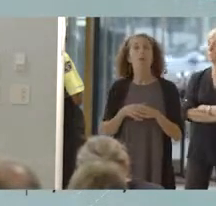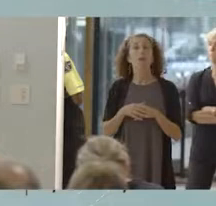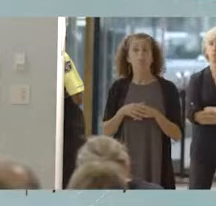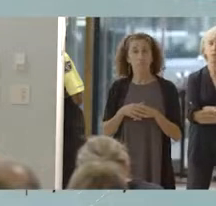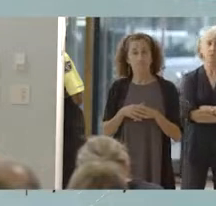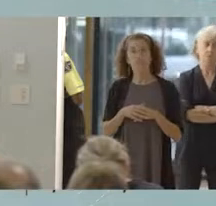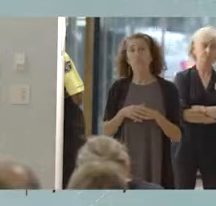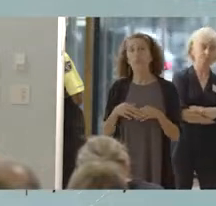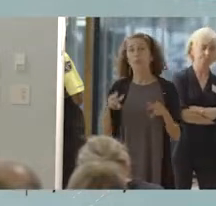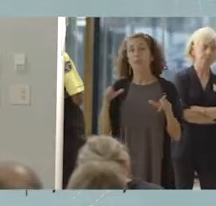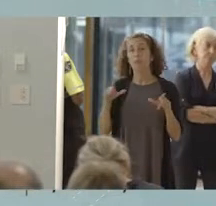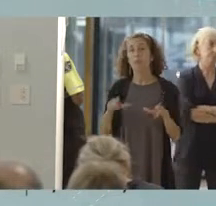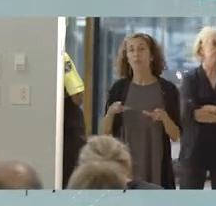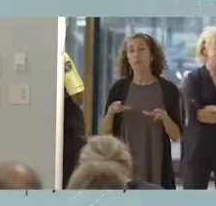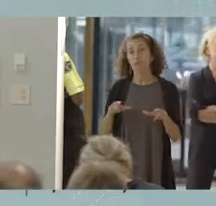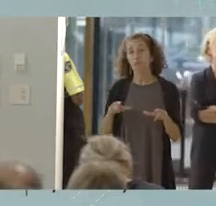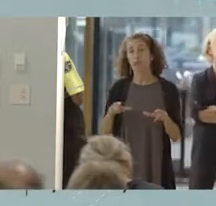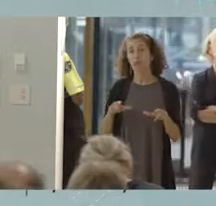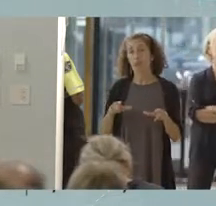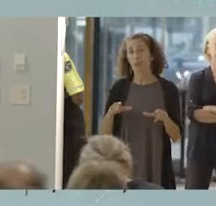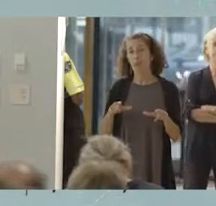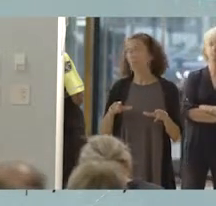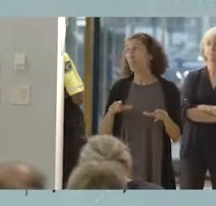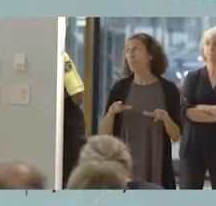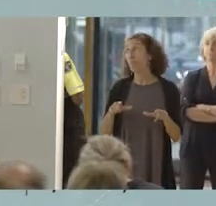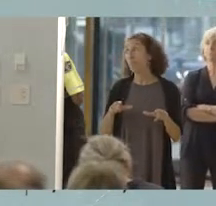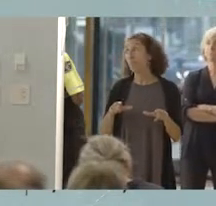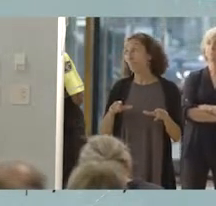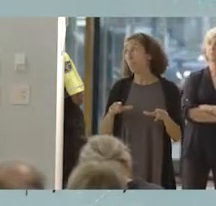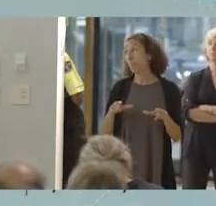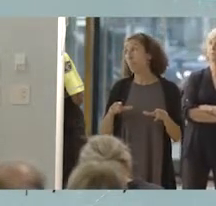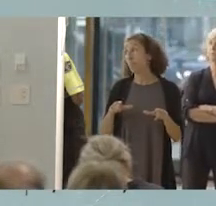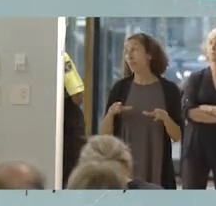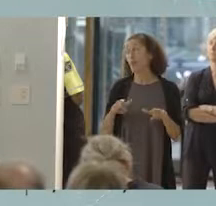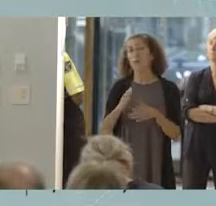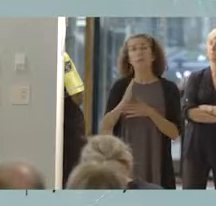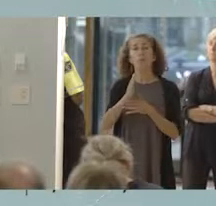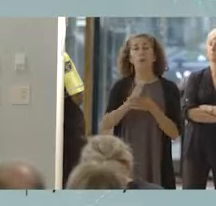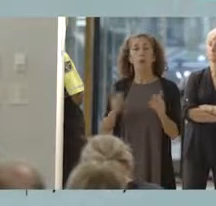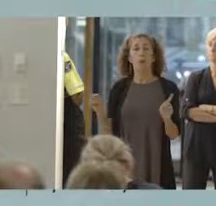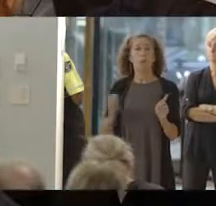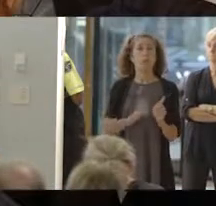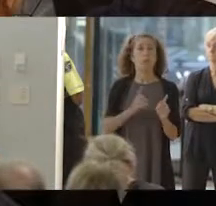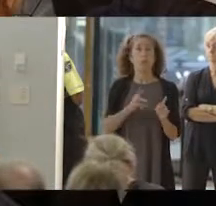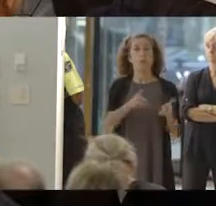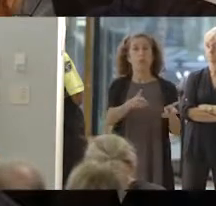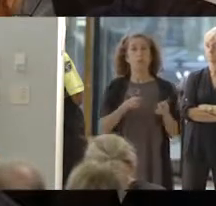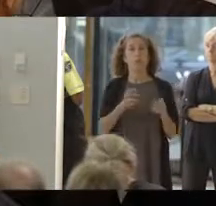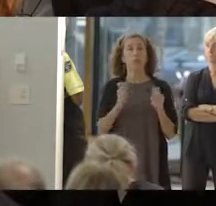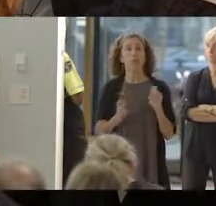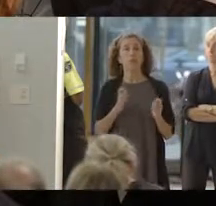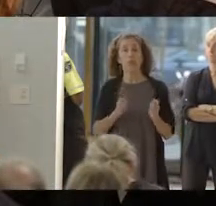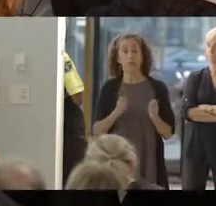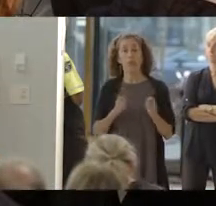back here, portions of that need to be reconstructed because a bridging element needs to be made underneath